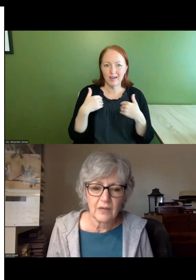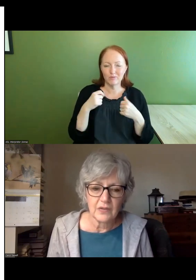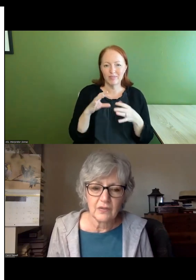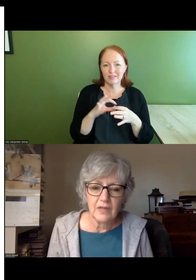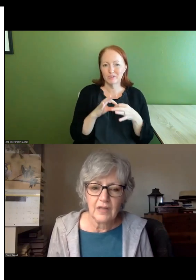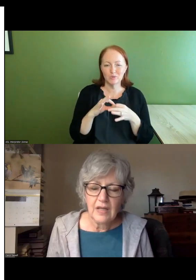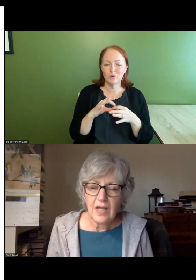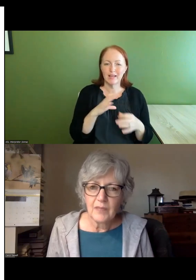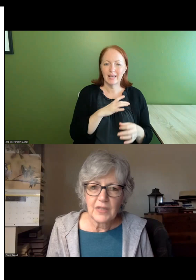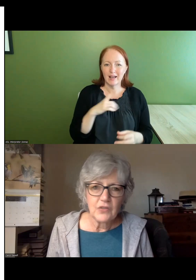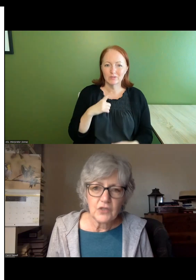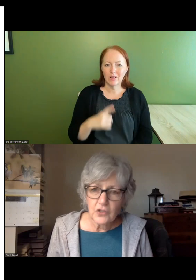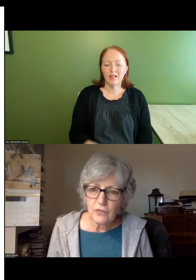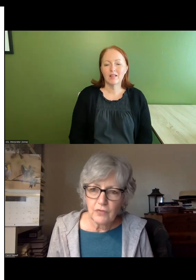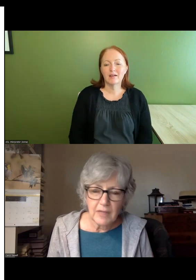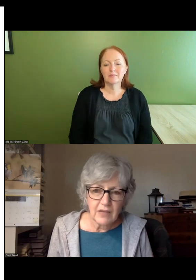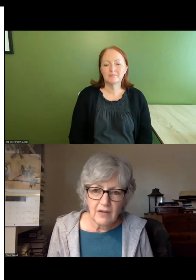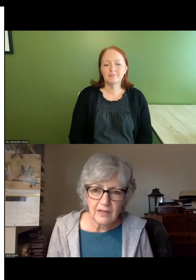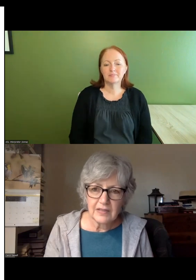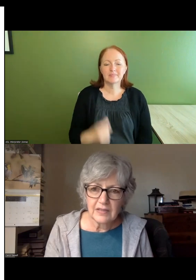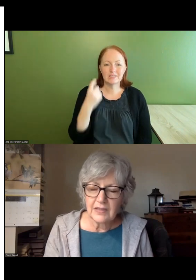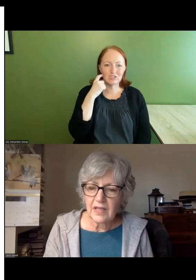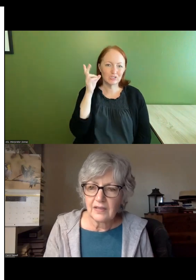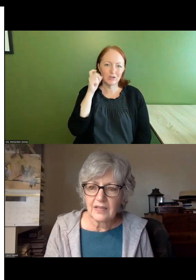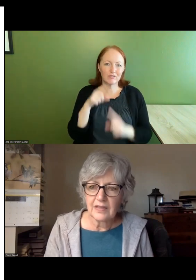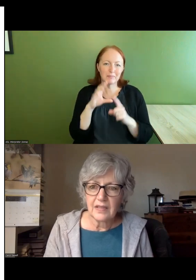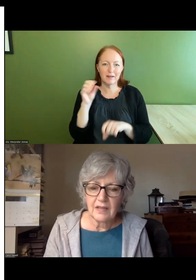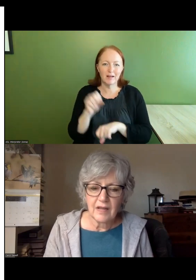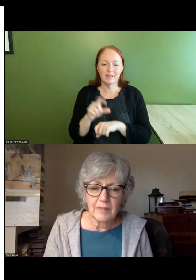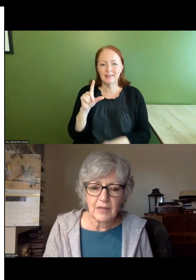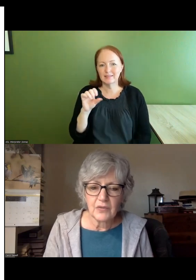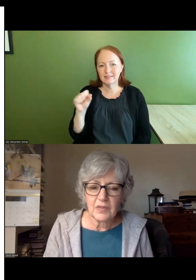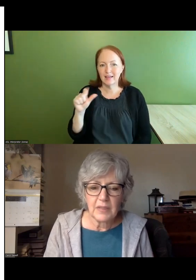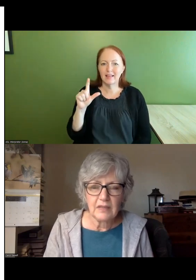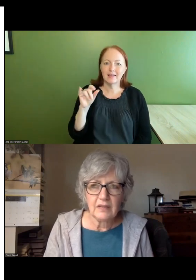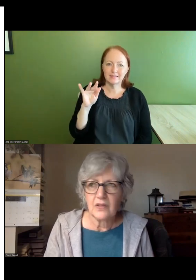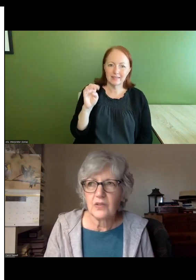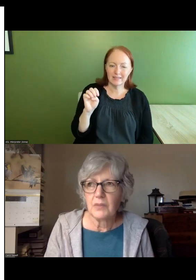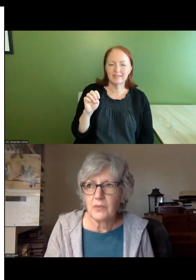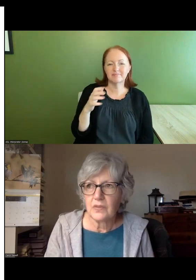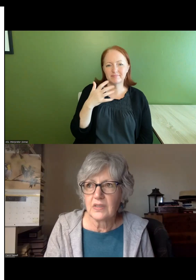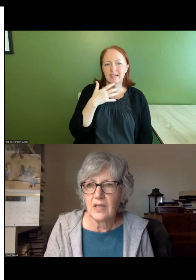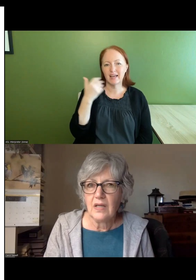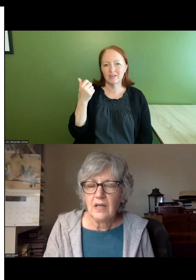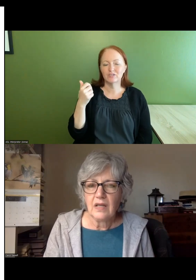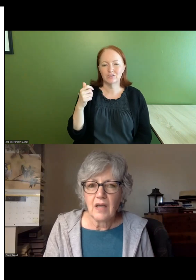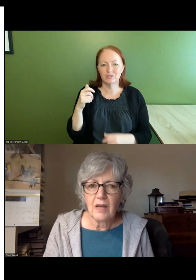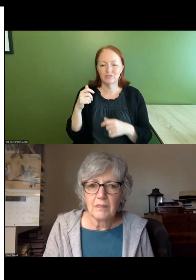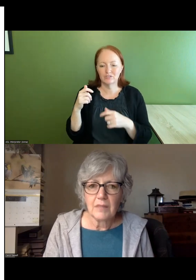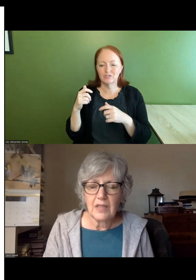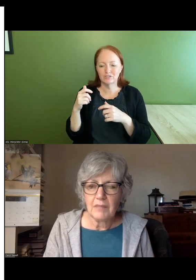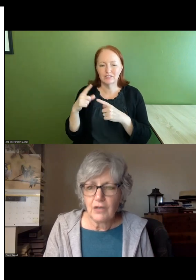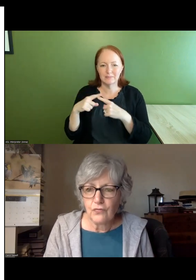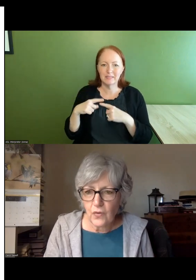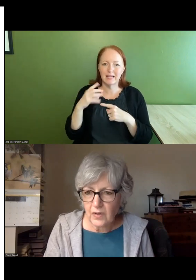coordinating council. As you just heard from my colleagues, Lisa and Leslie, elder independent adult abuse